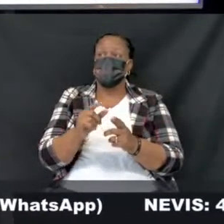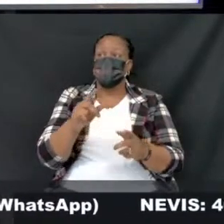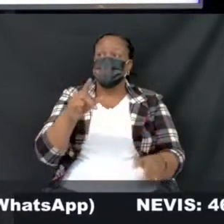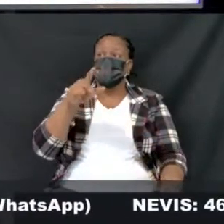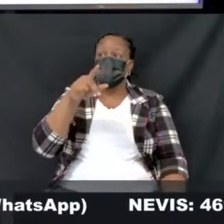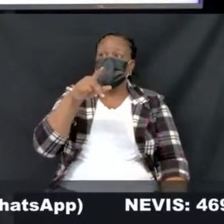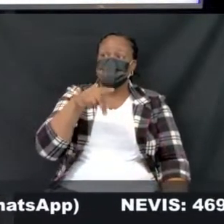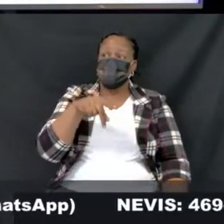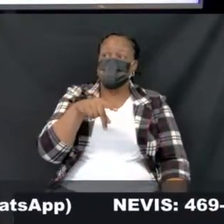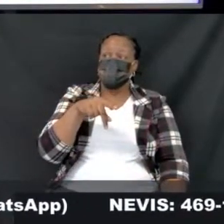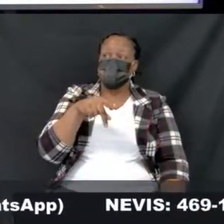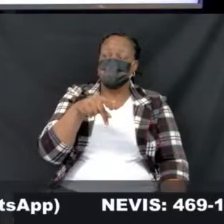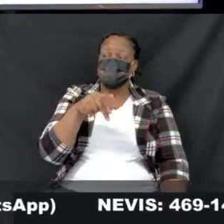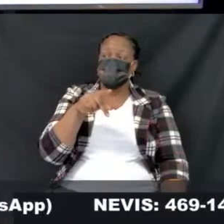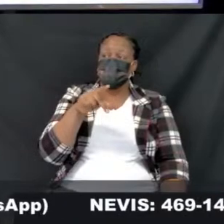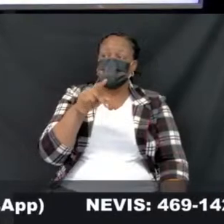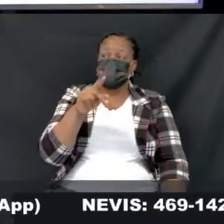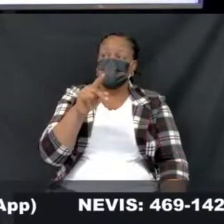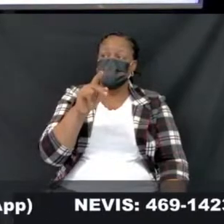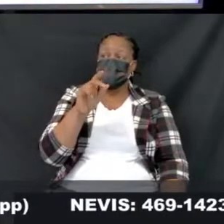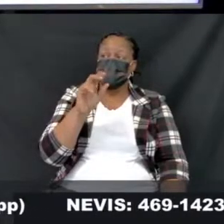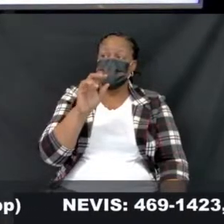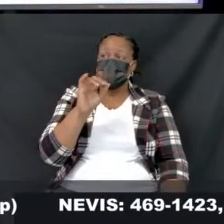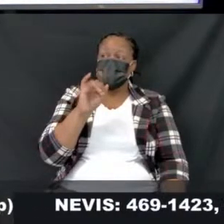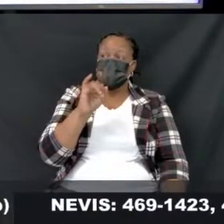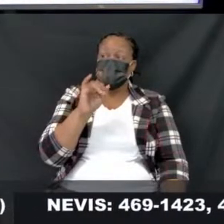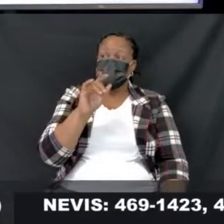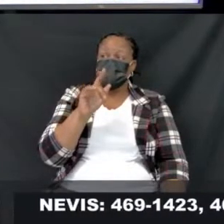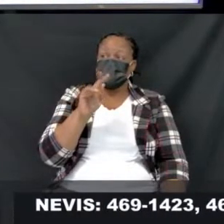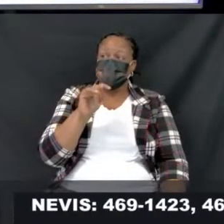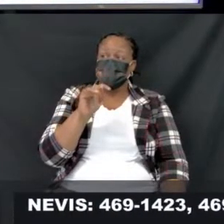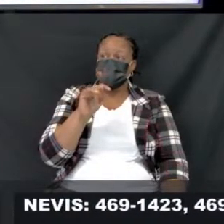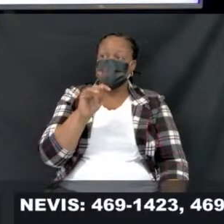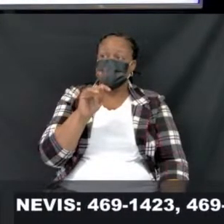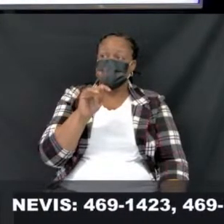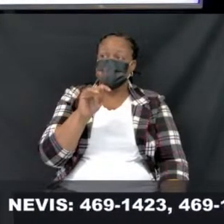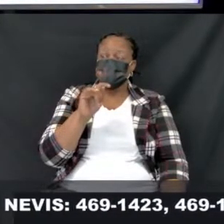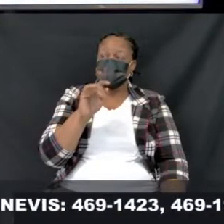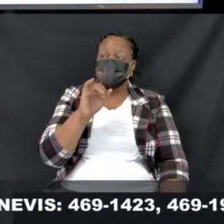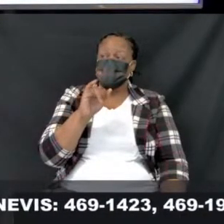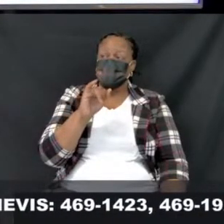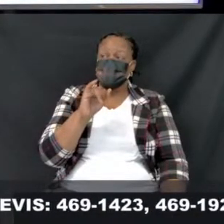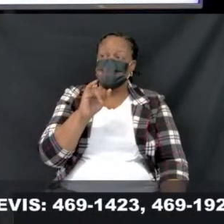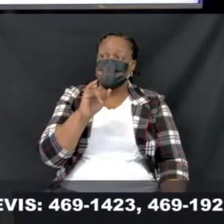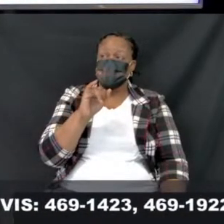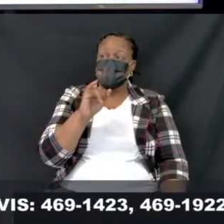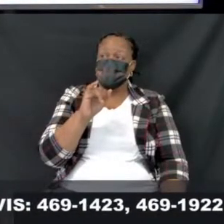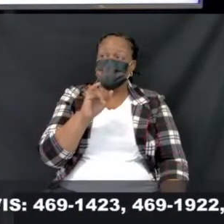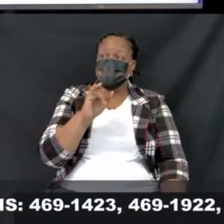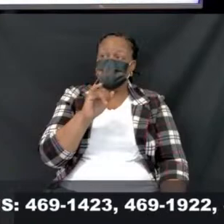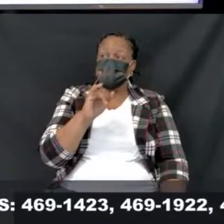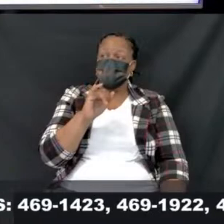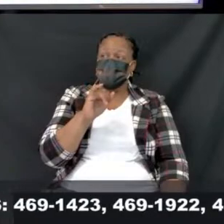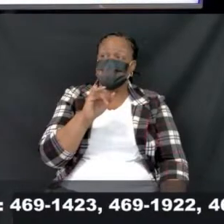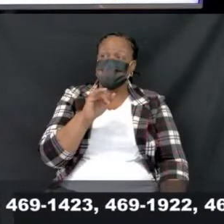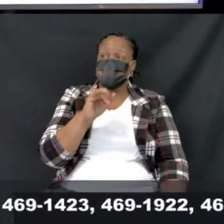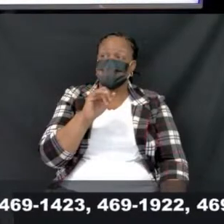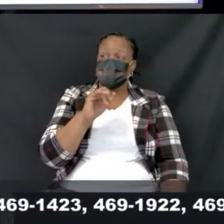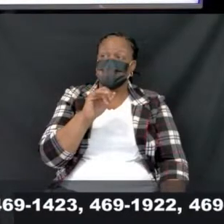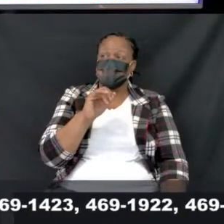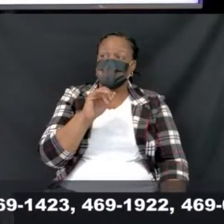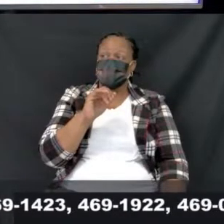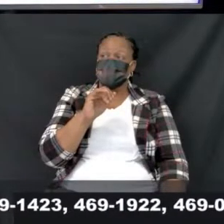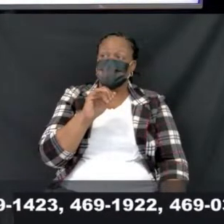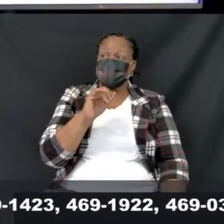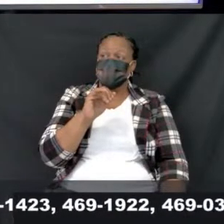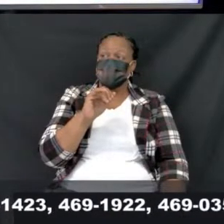I'm not going to come here on the spur of the moment and pretend to be an expert on every single thing. Pityriasis rosea is a